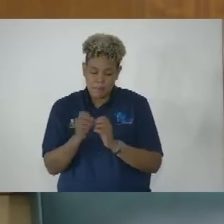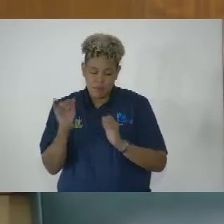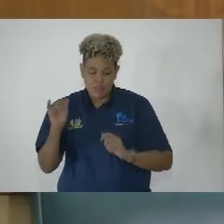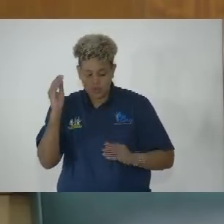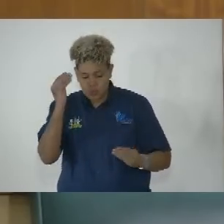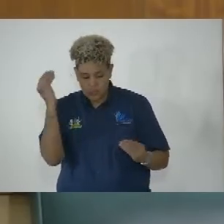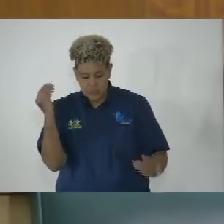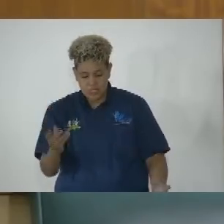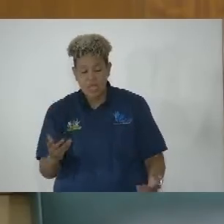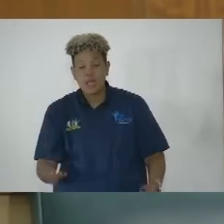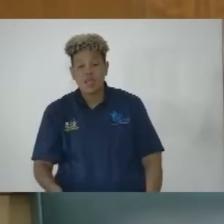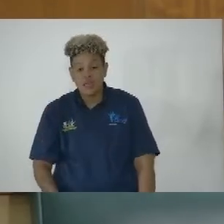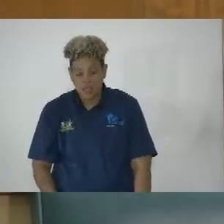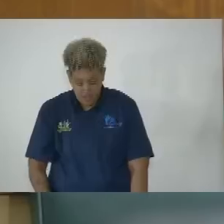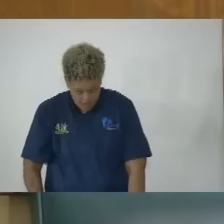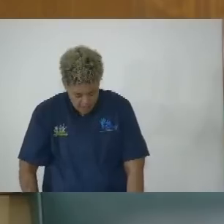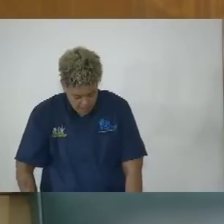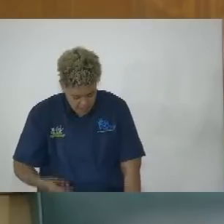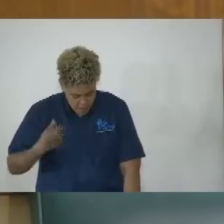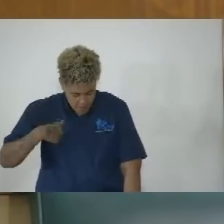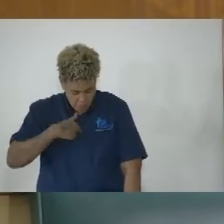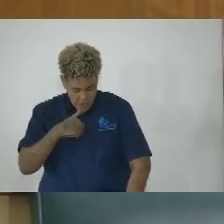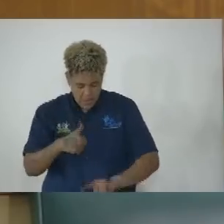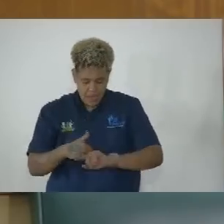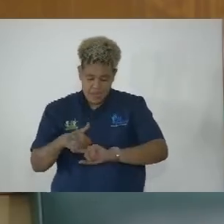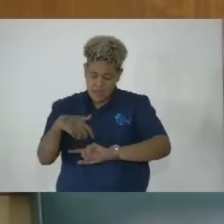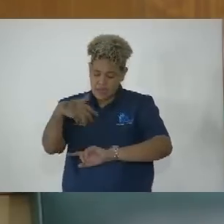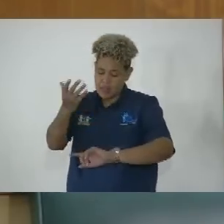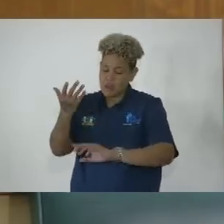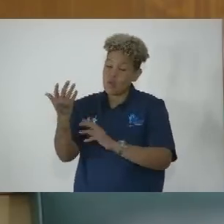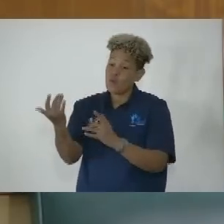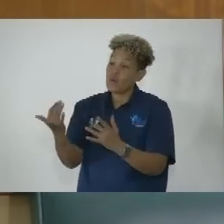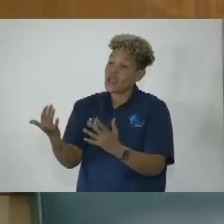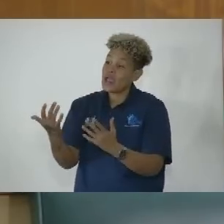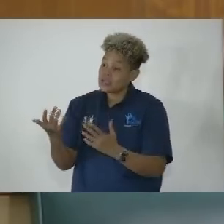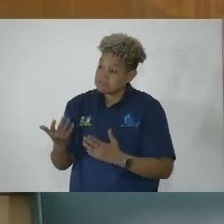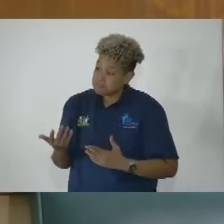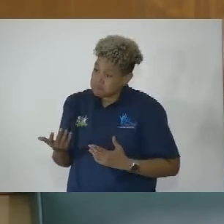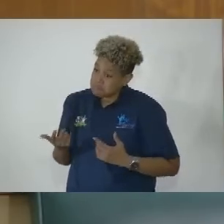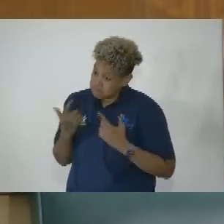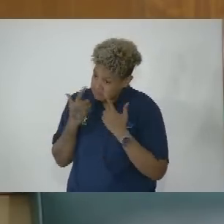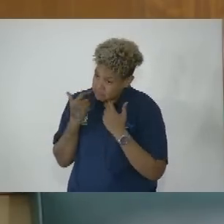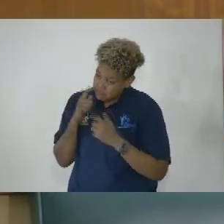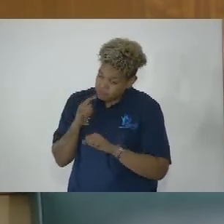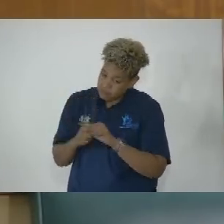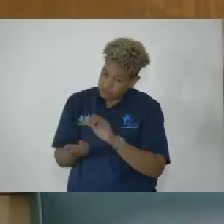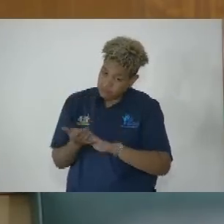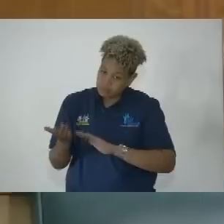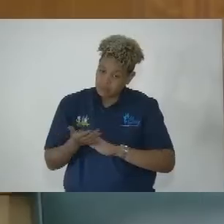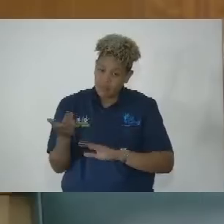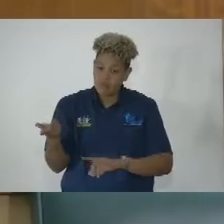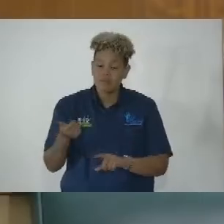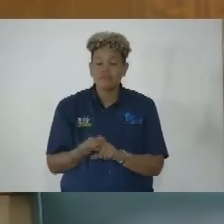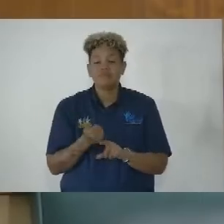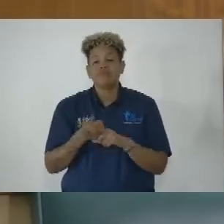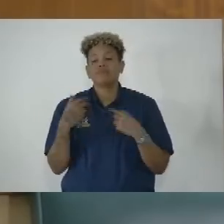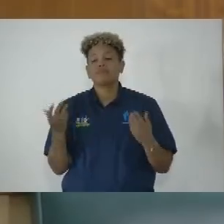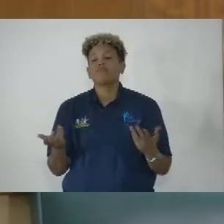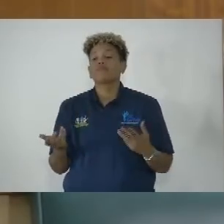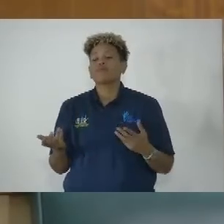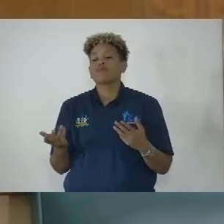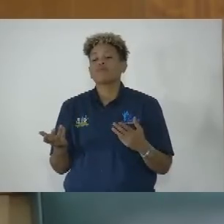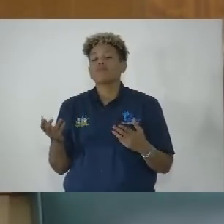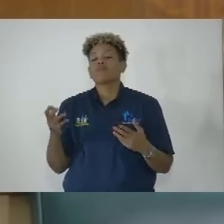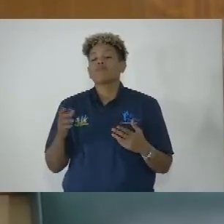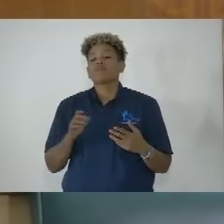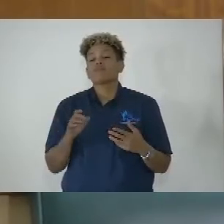say that we wait anxiously for the commencement of the